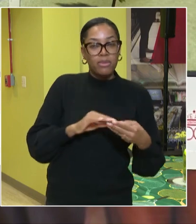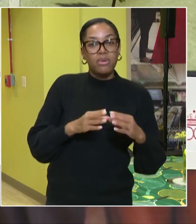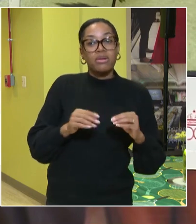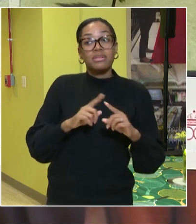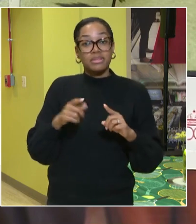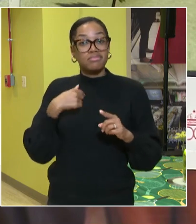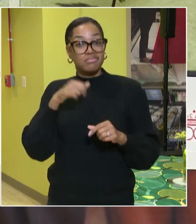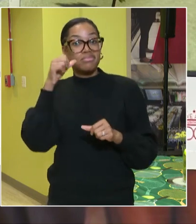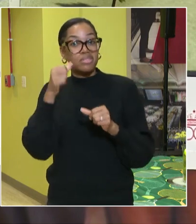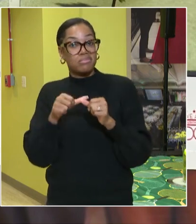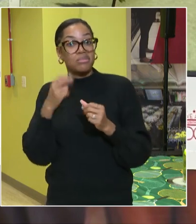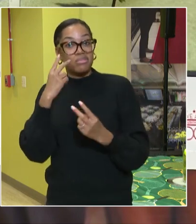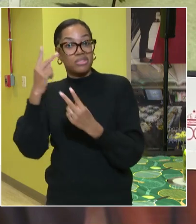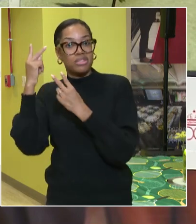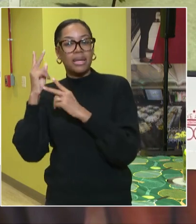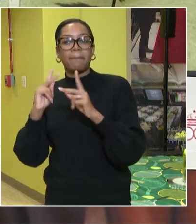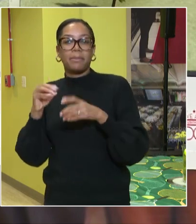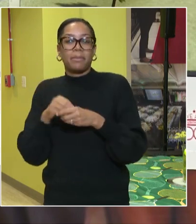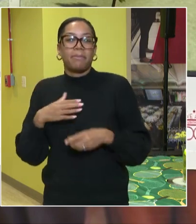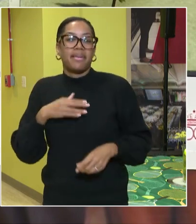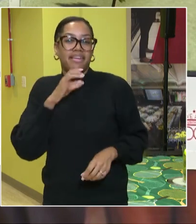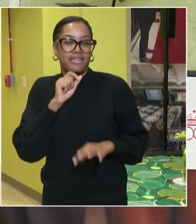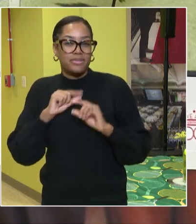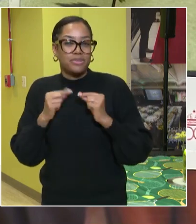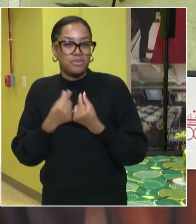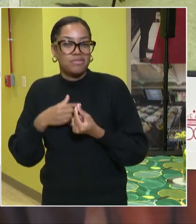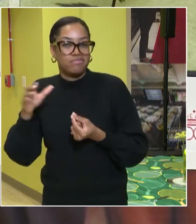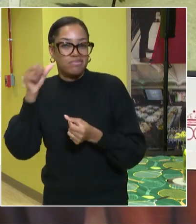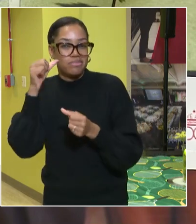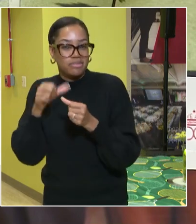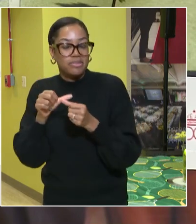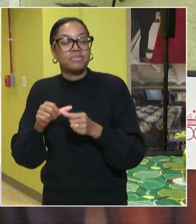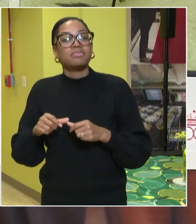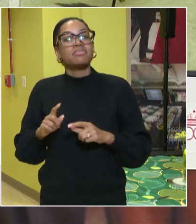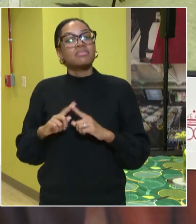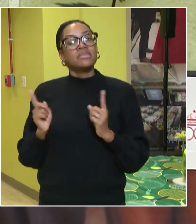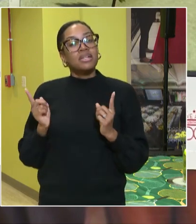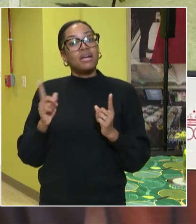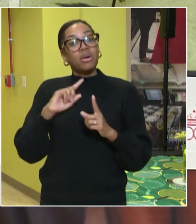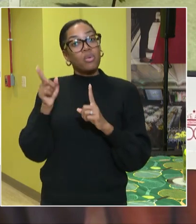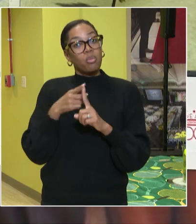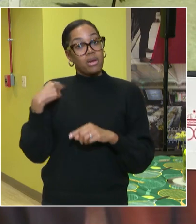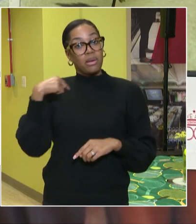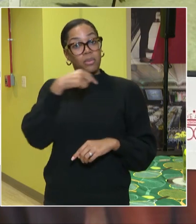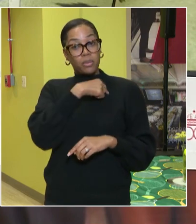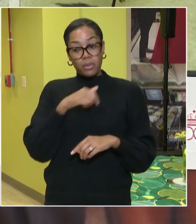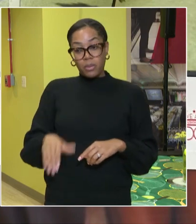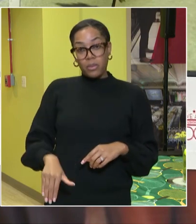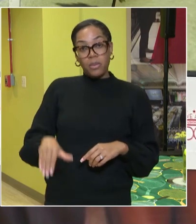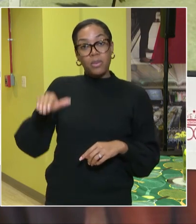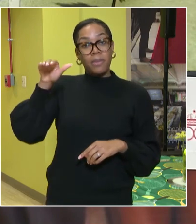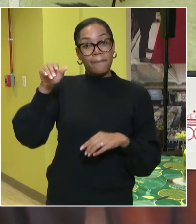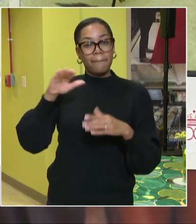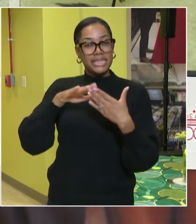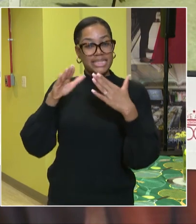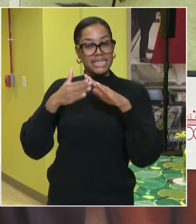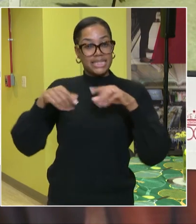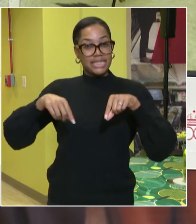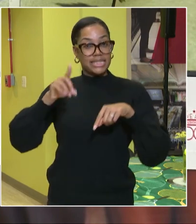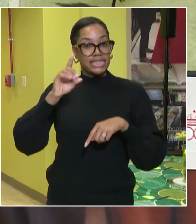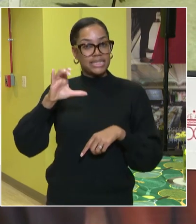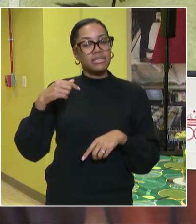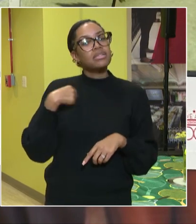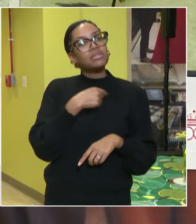people of my vintage remember, when we grew up in a city where we didn't go to